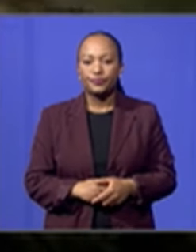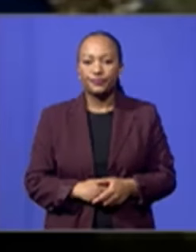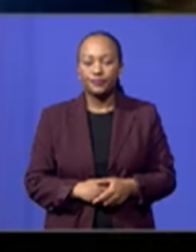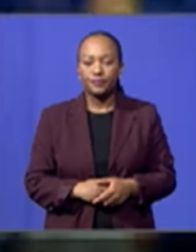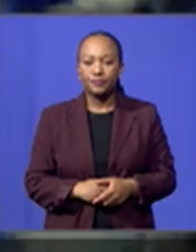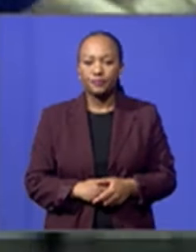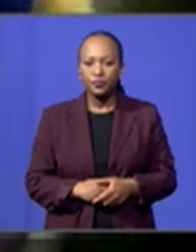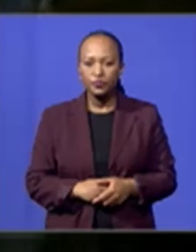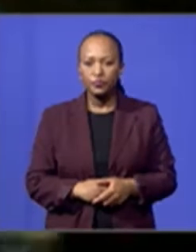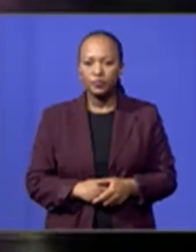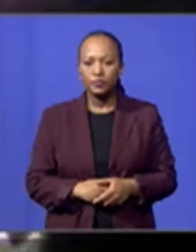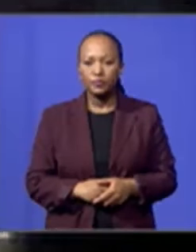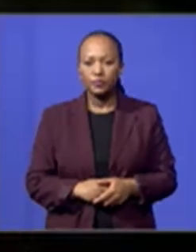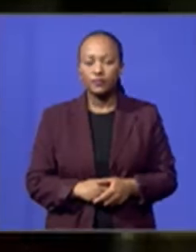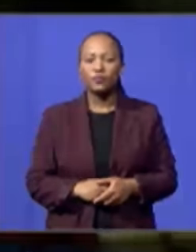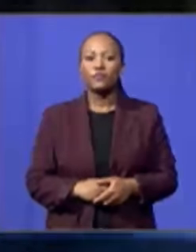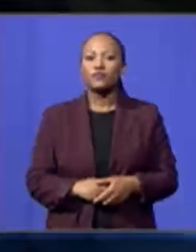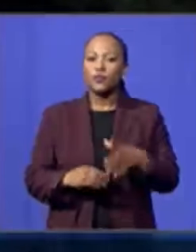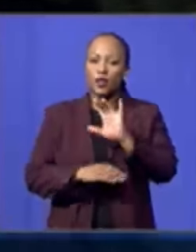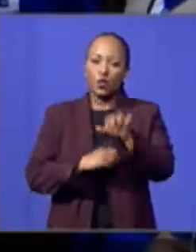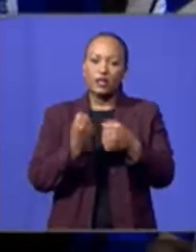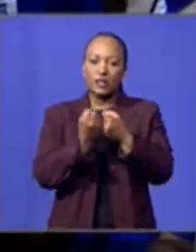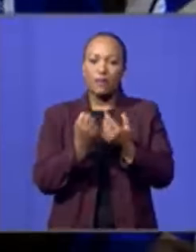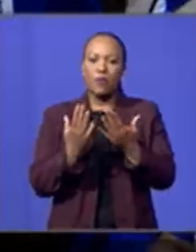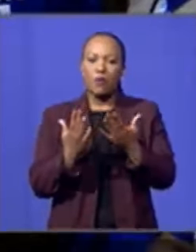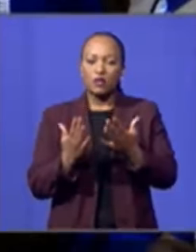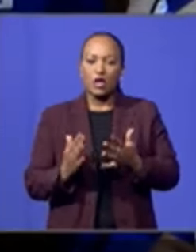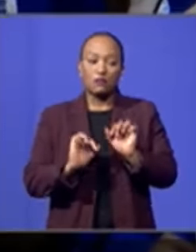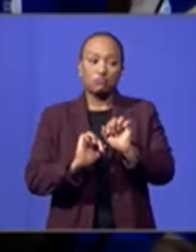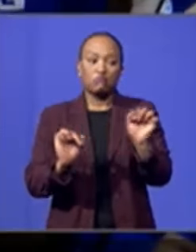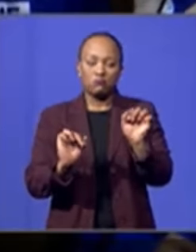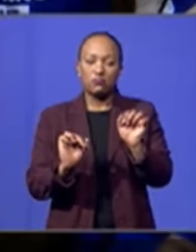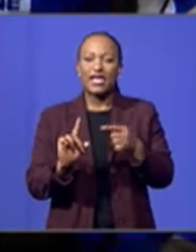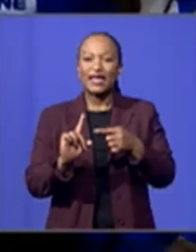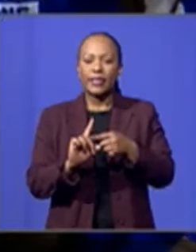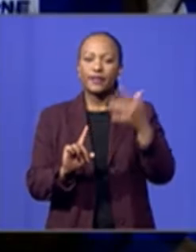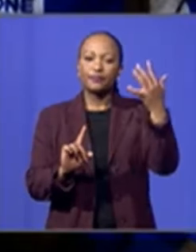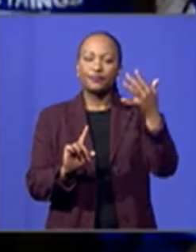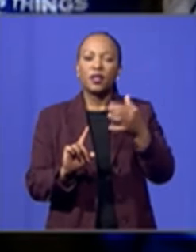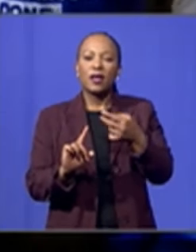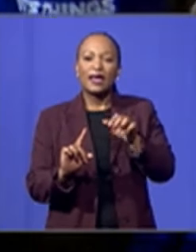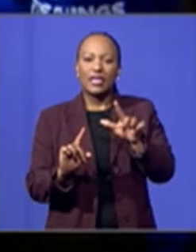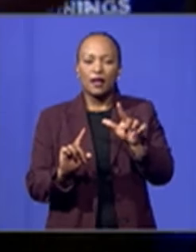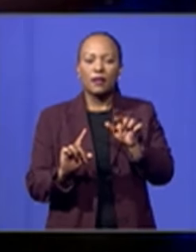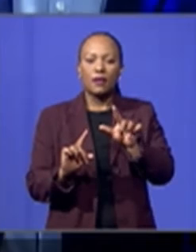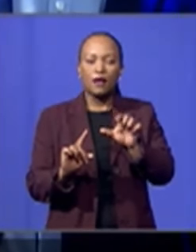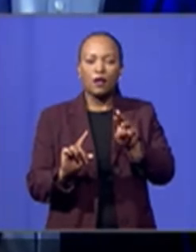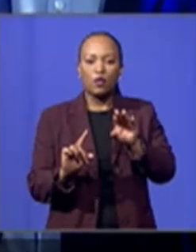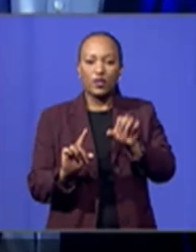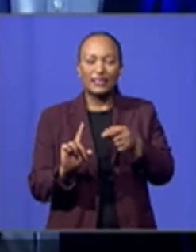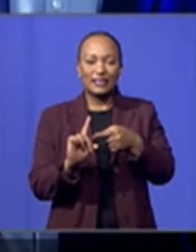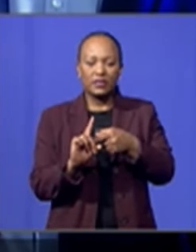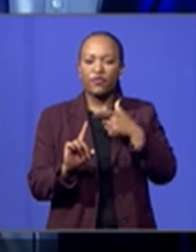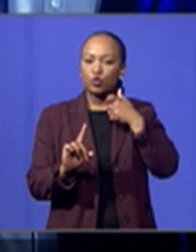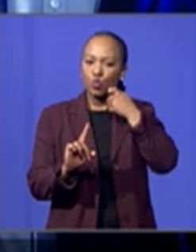Fa a ne a eme baemanokeng ka lefoko Hill Lewis o neelane ka dikgatlhego tsa DA go masepala mogolo wa Tshwane pele